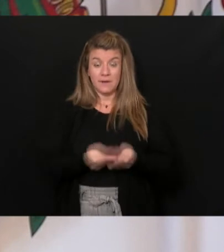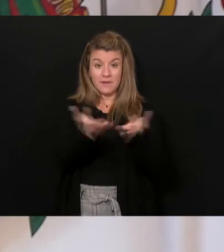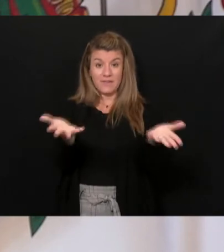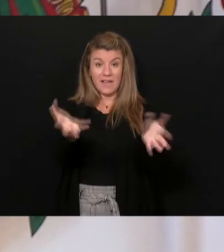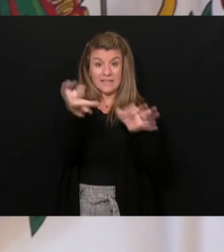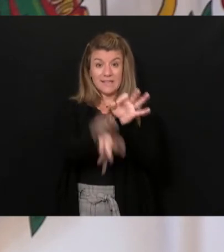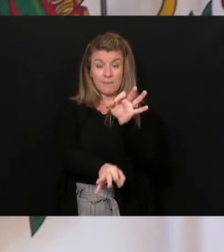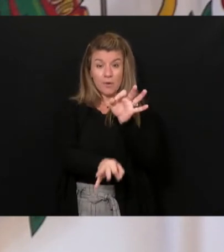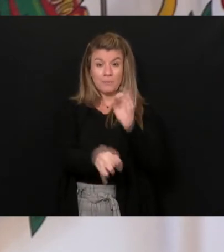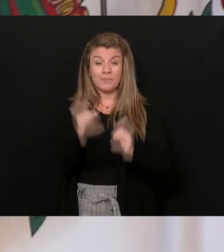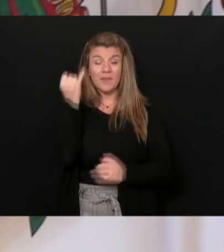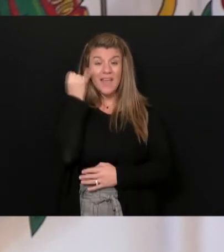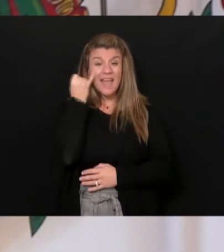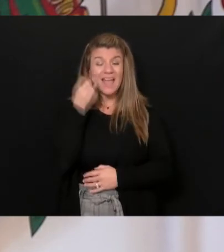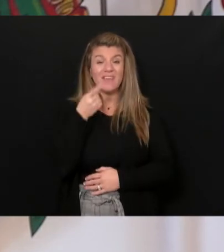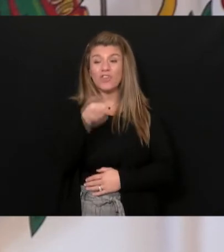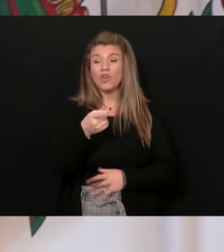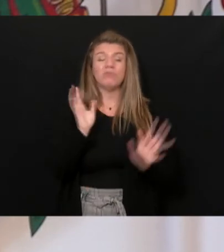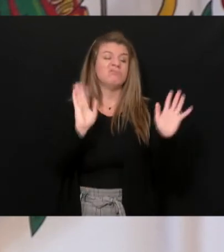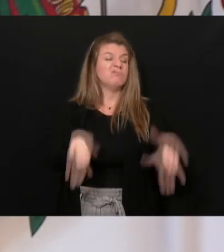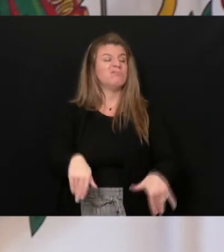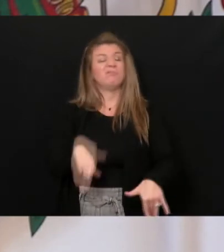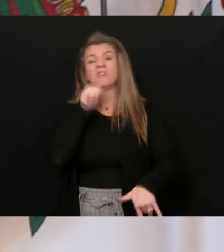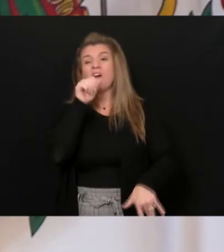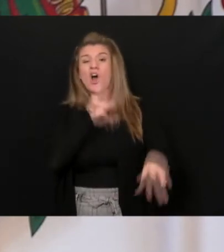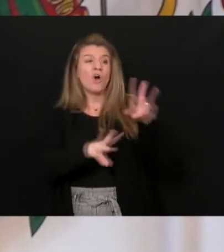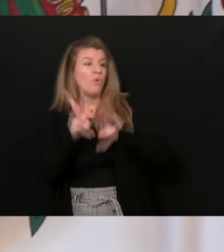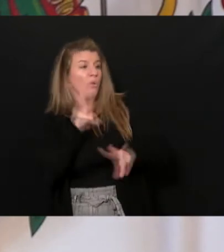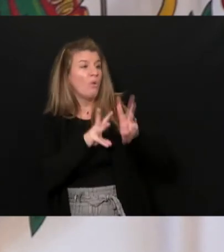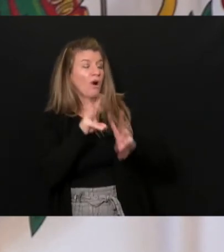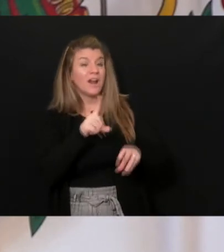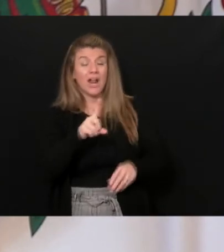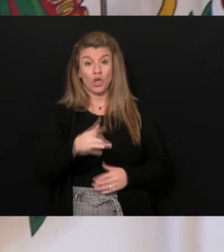If you dink around with this and you're feeling